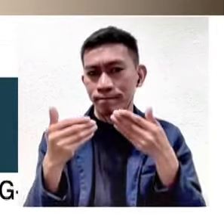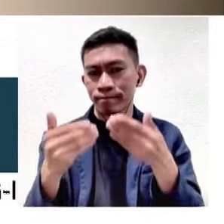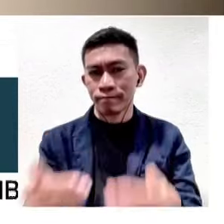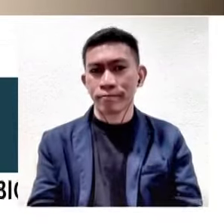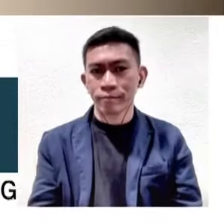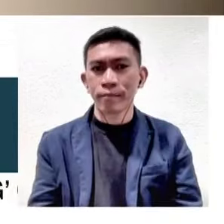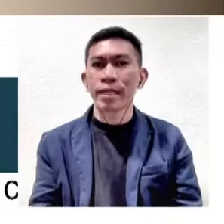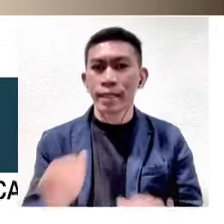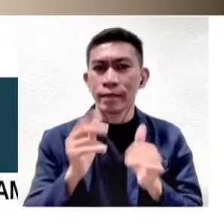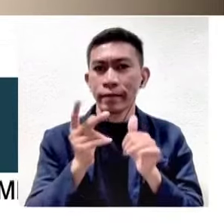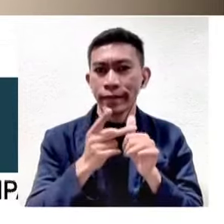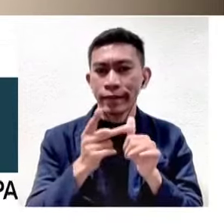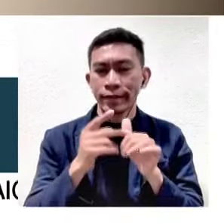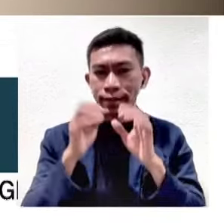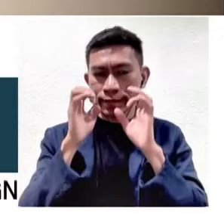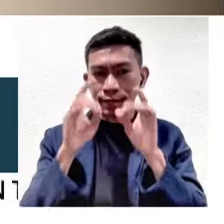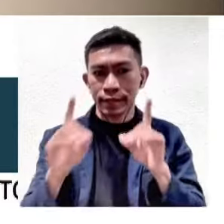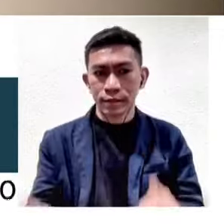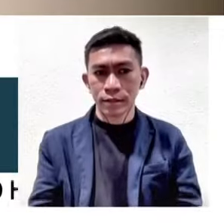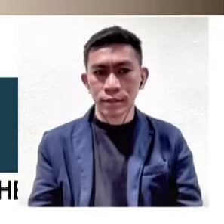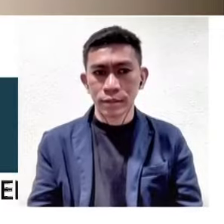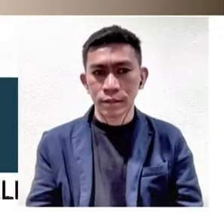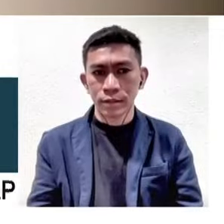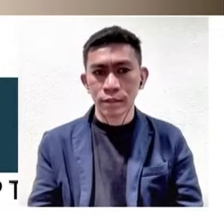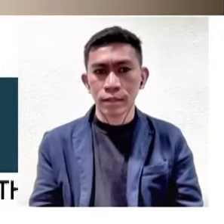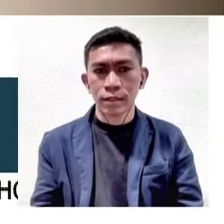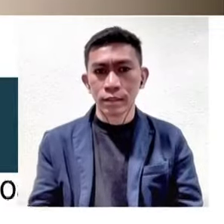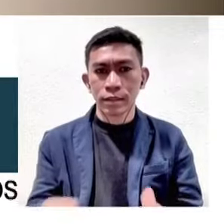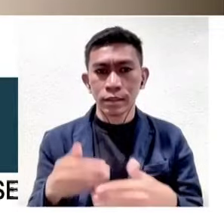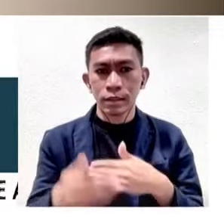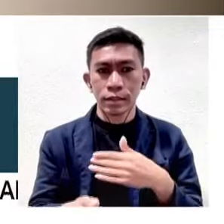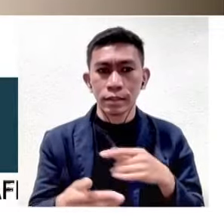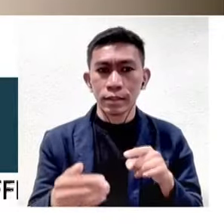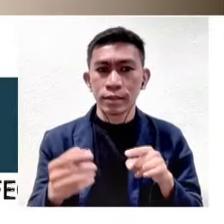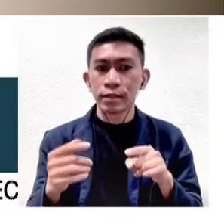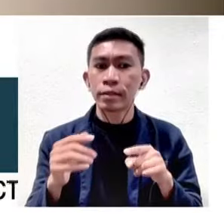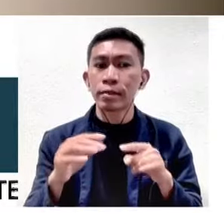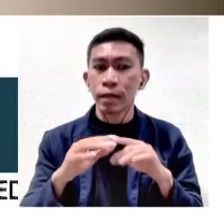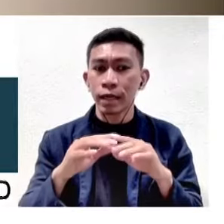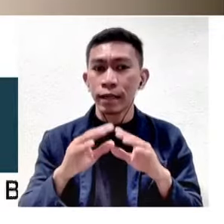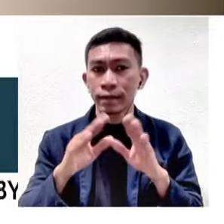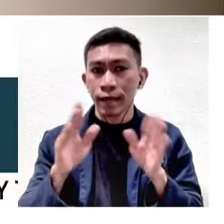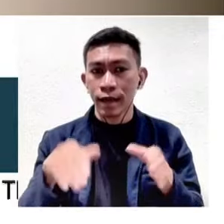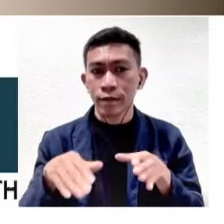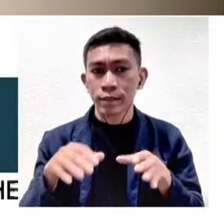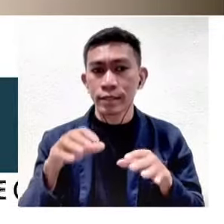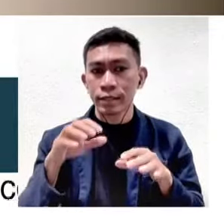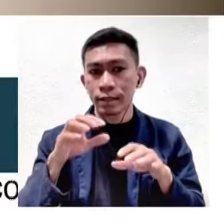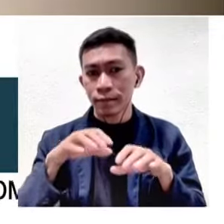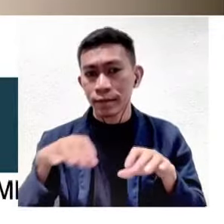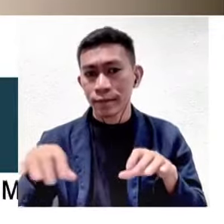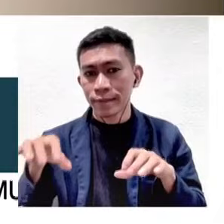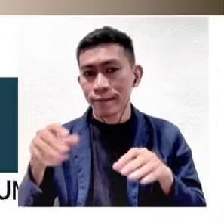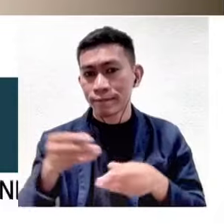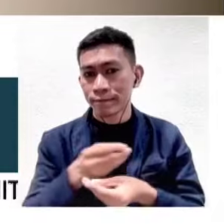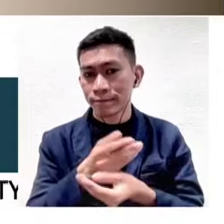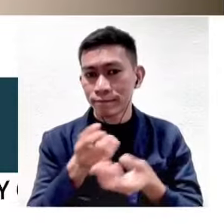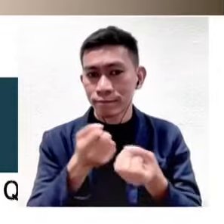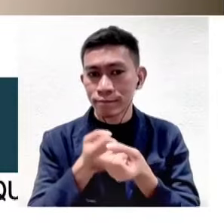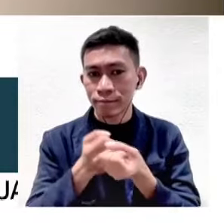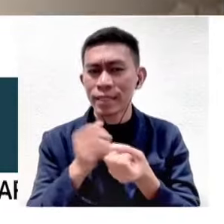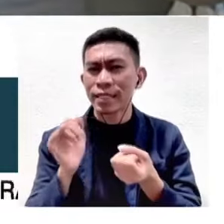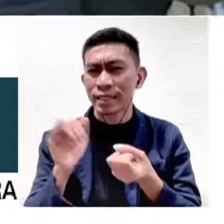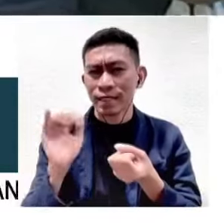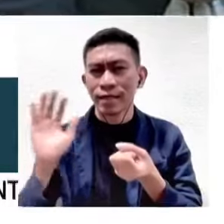ang edukasyon. At itong sa pambahay, dito ay kasama din to sa mga legacy projects ng ating mahal